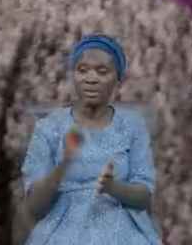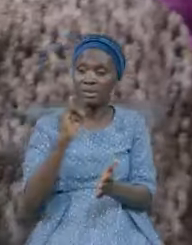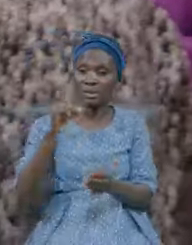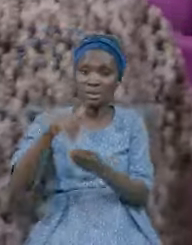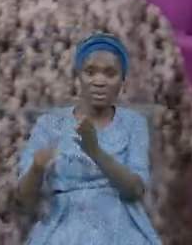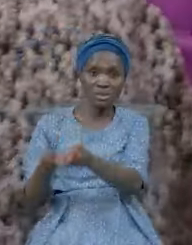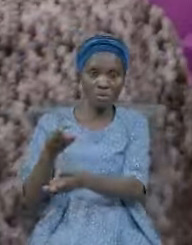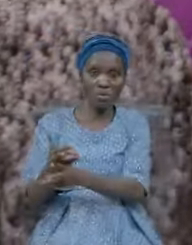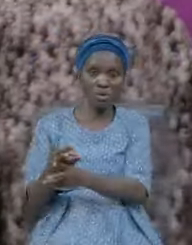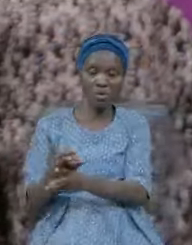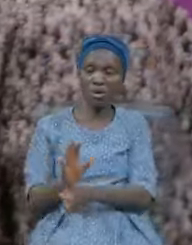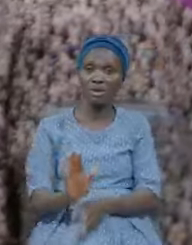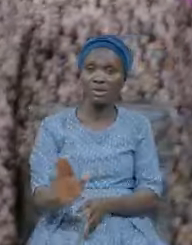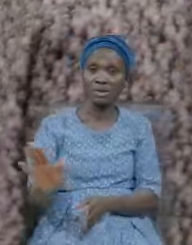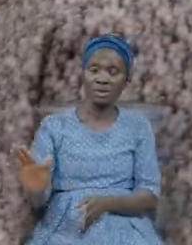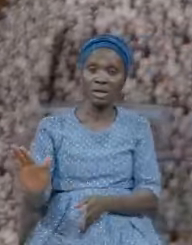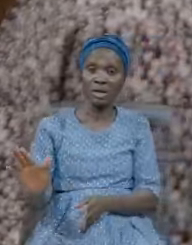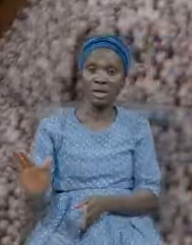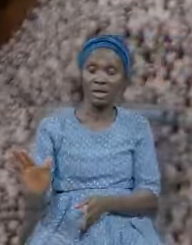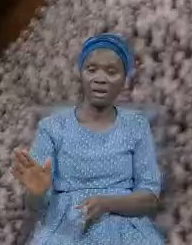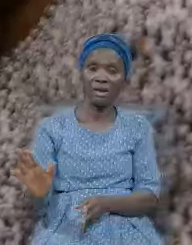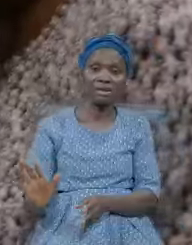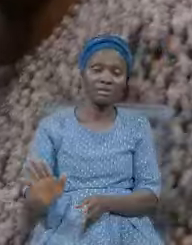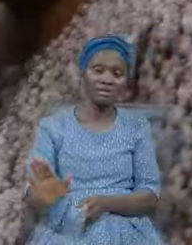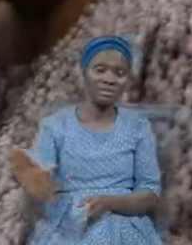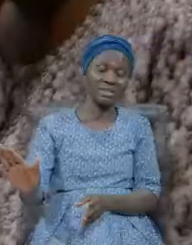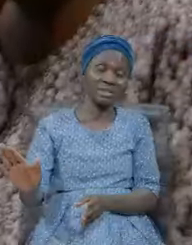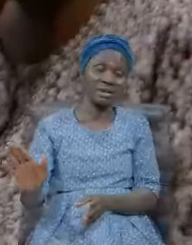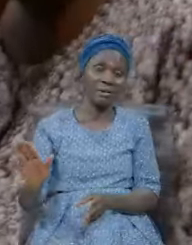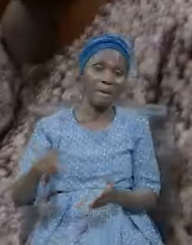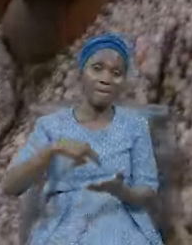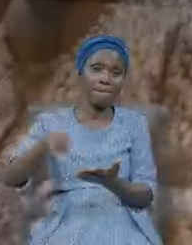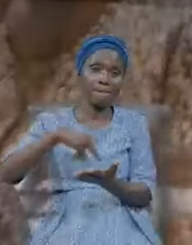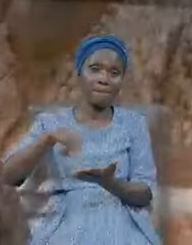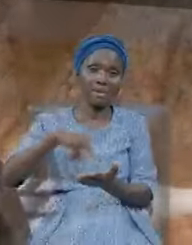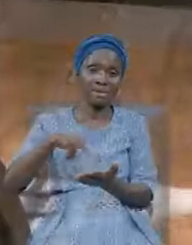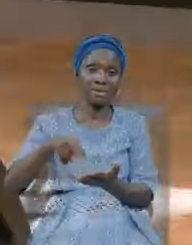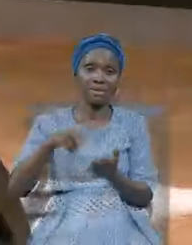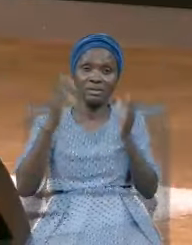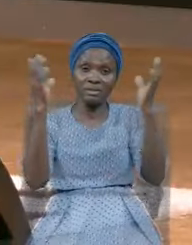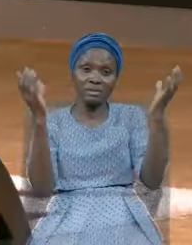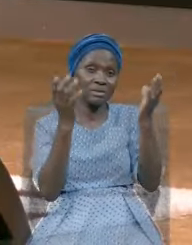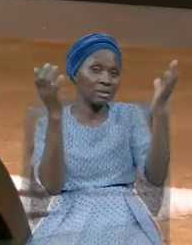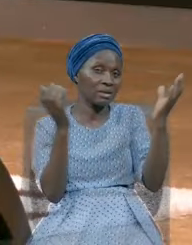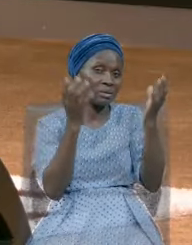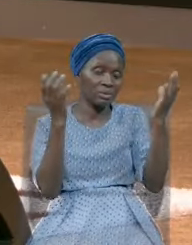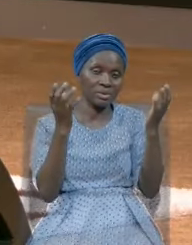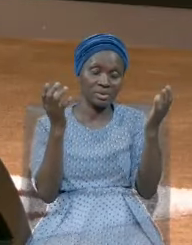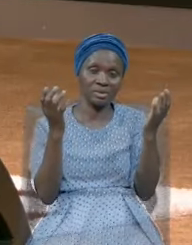festivals, the tradition, the dancing and